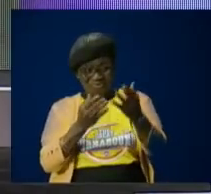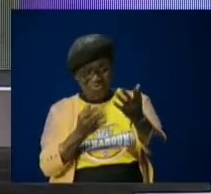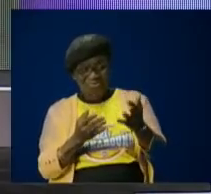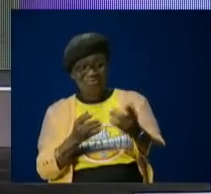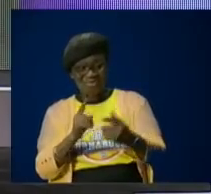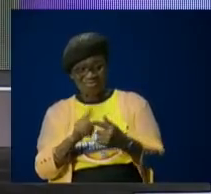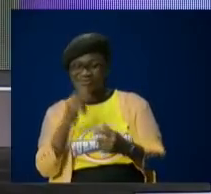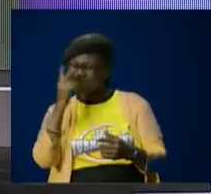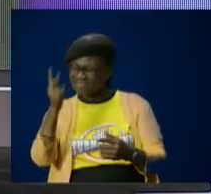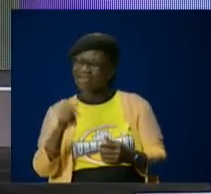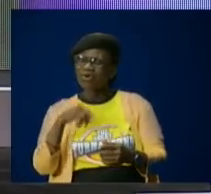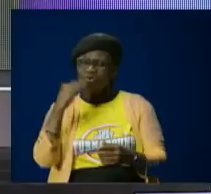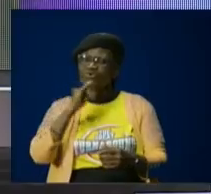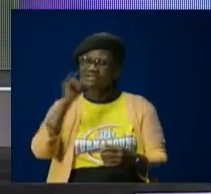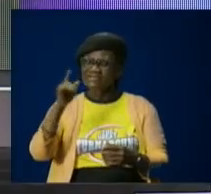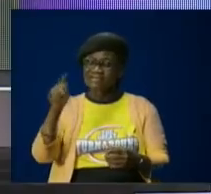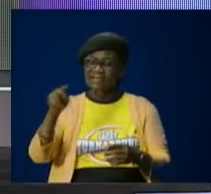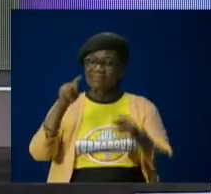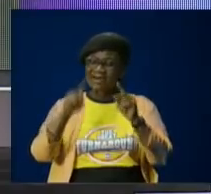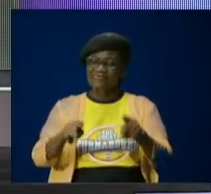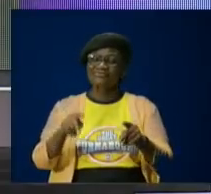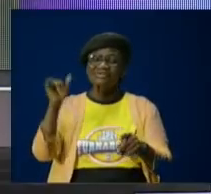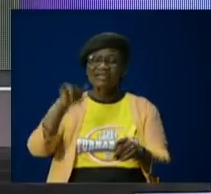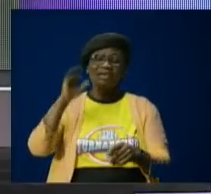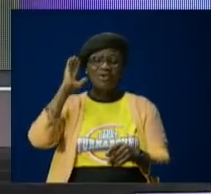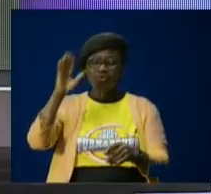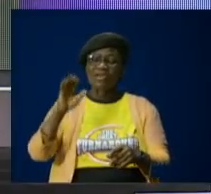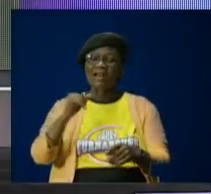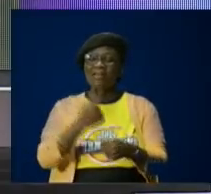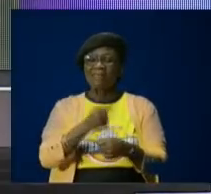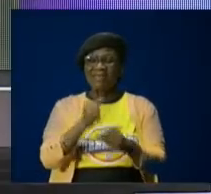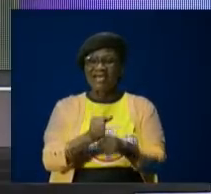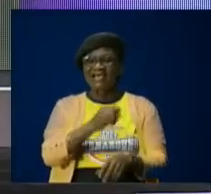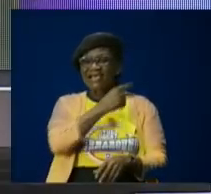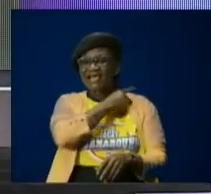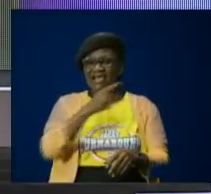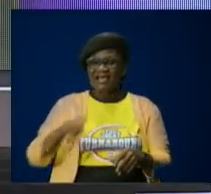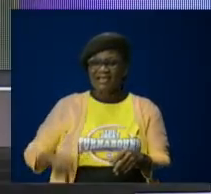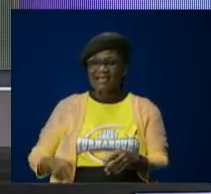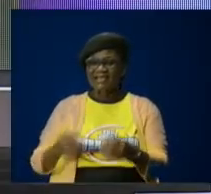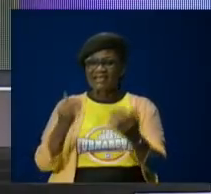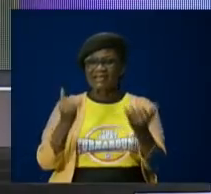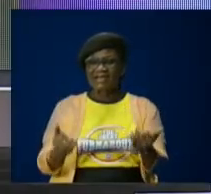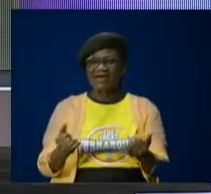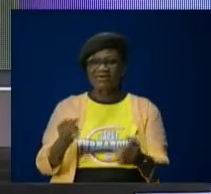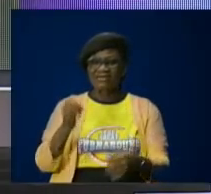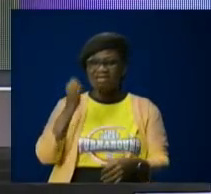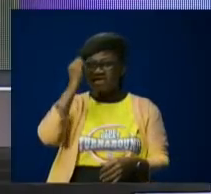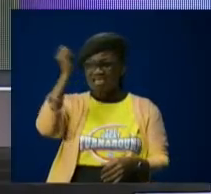now. And he saw it was David. Oh, okay.